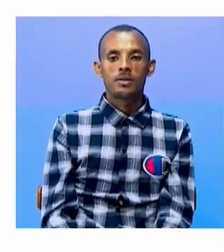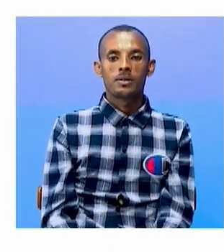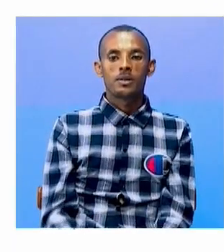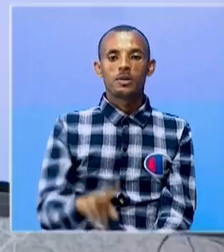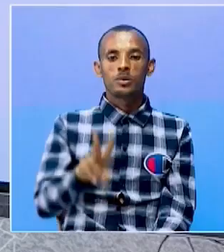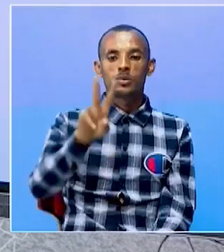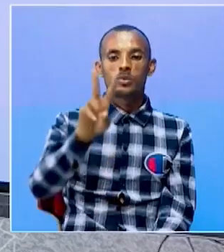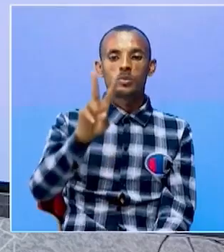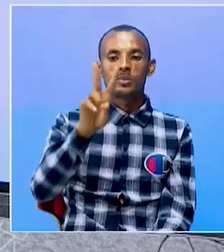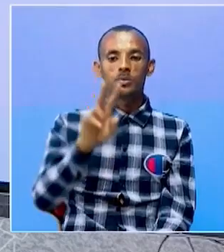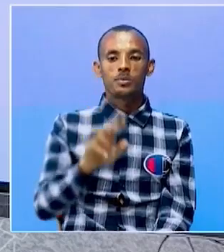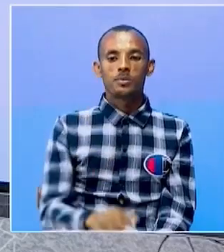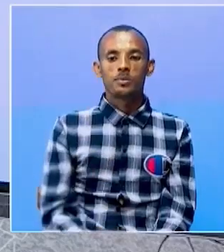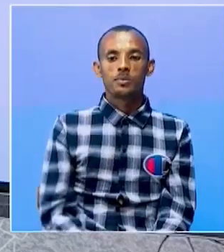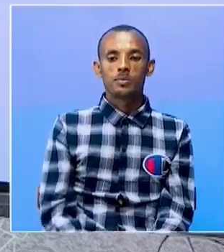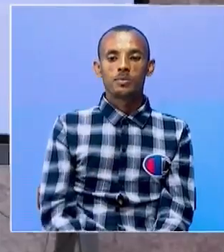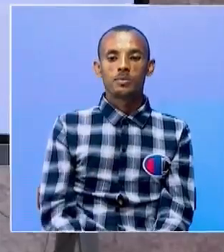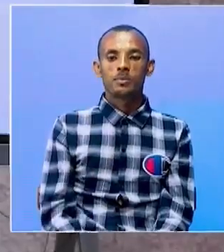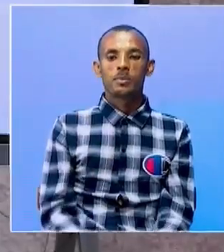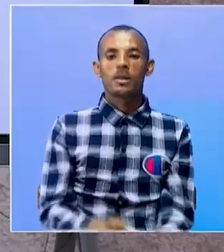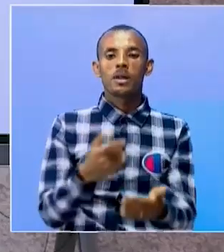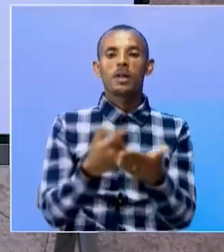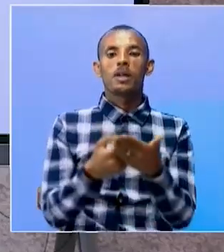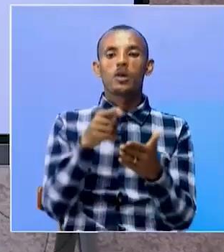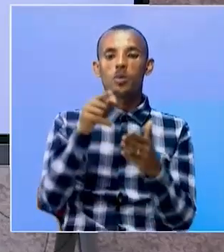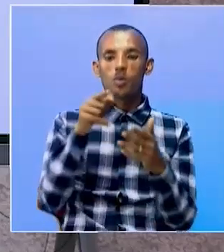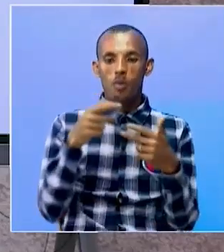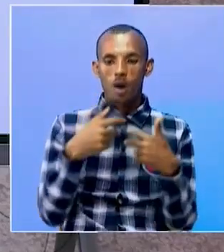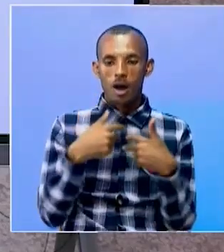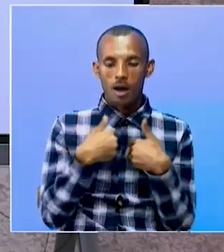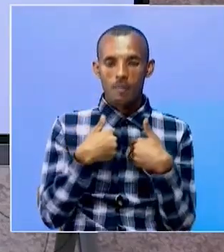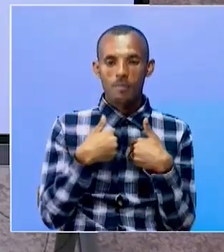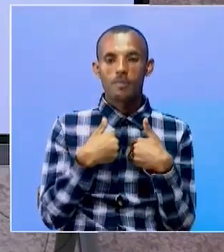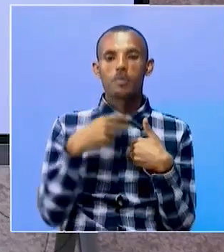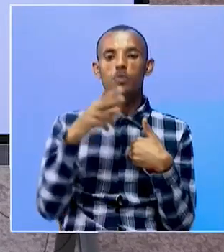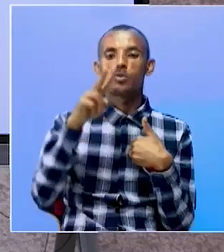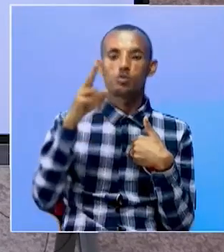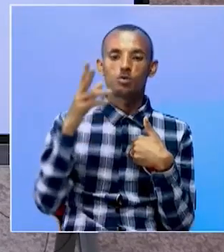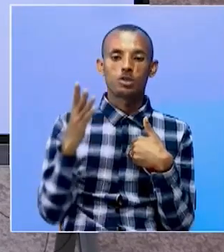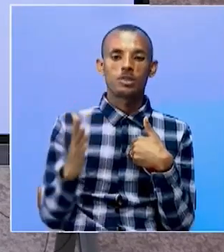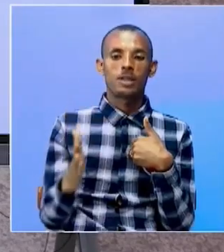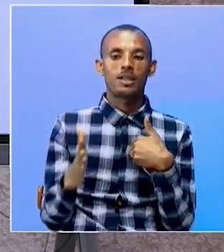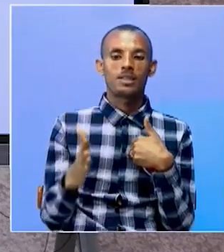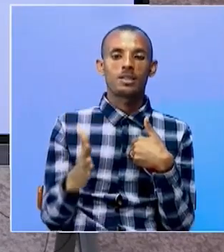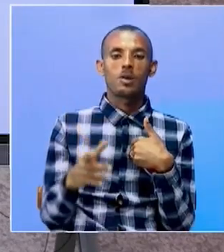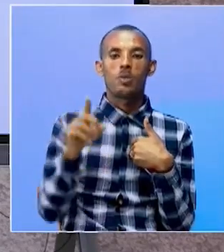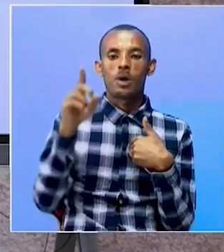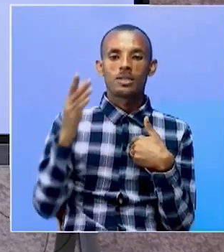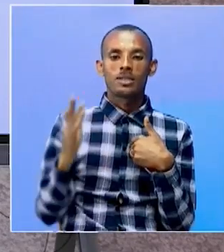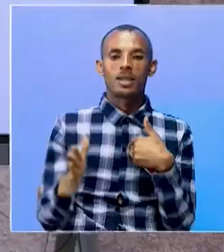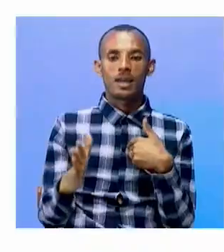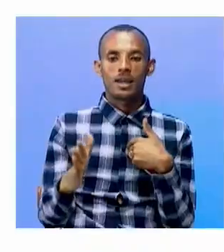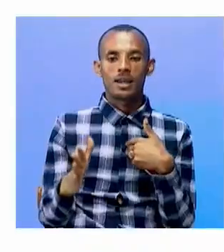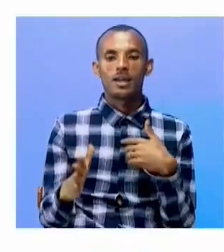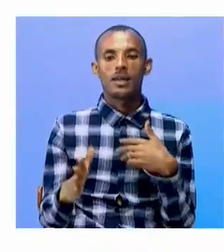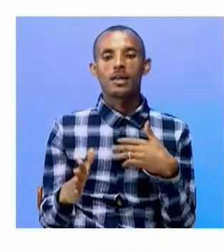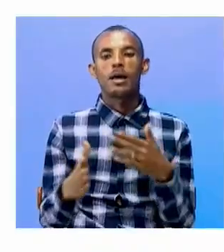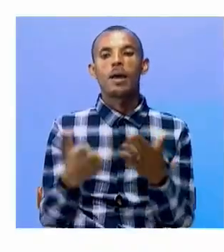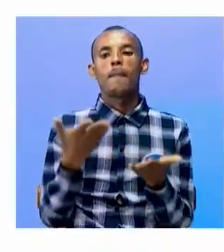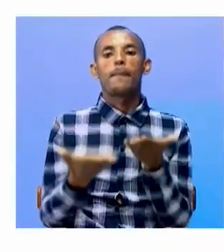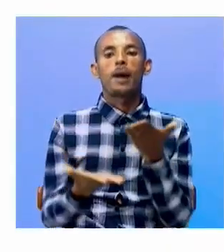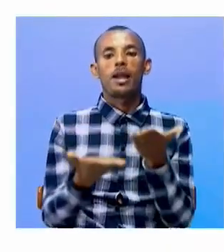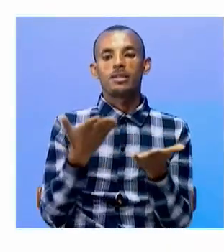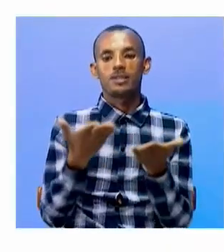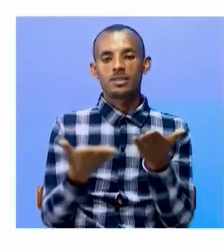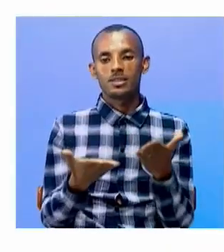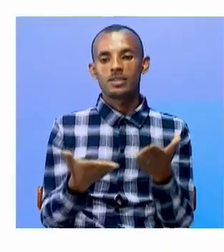2. Here you have two sides. One side of the pan or the balance, this one,